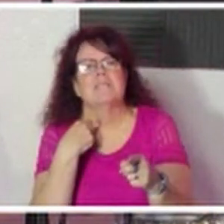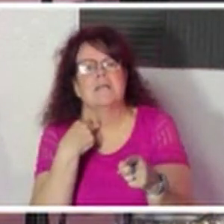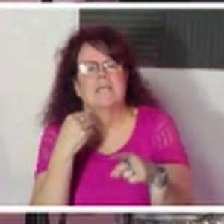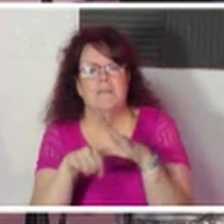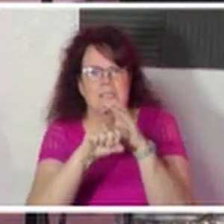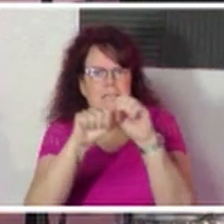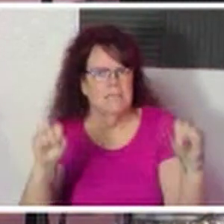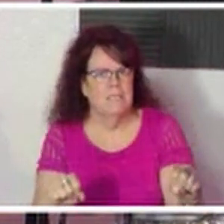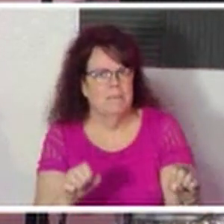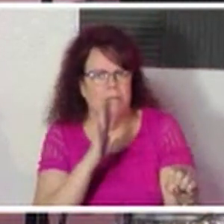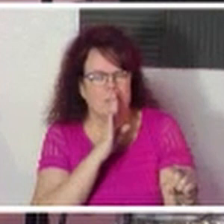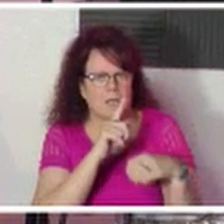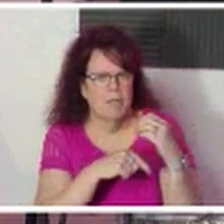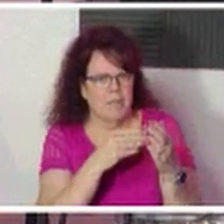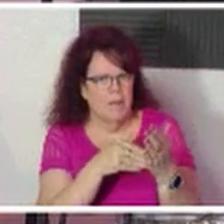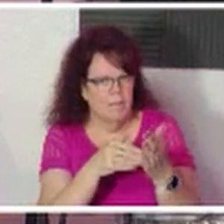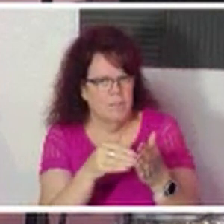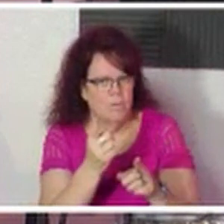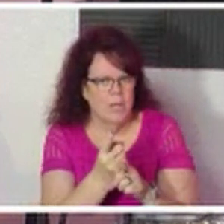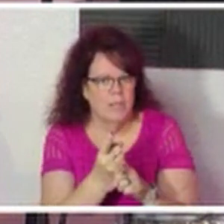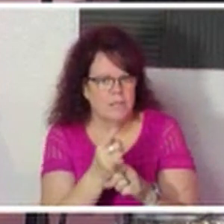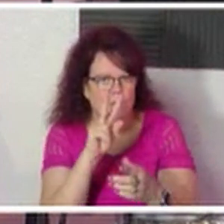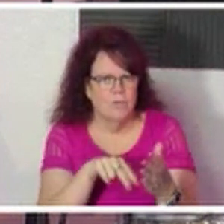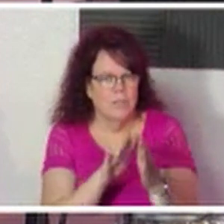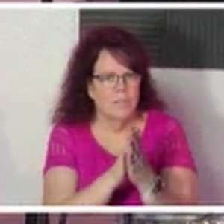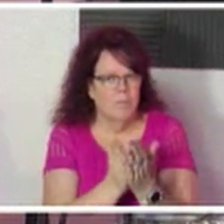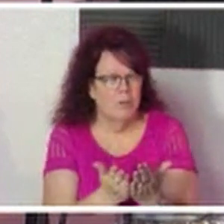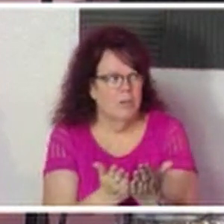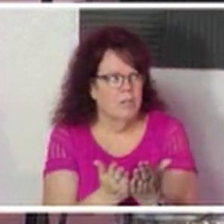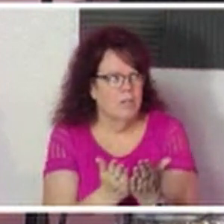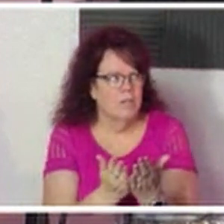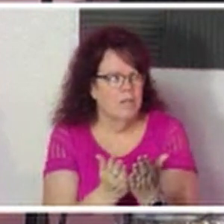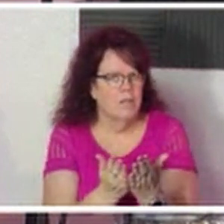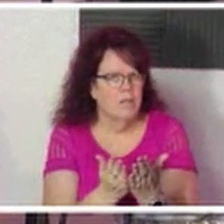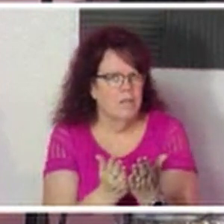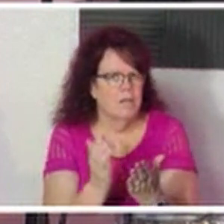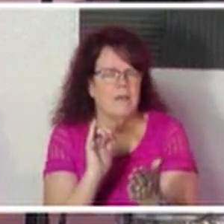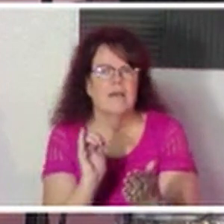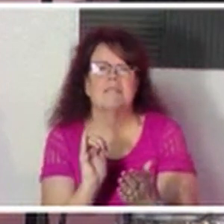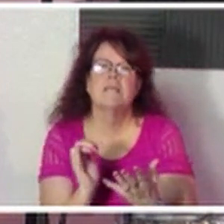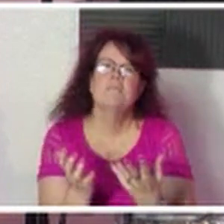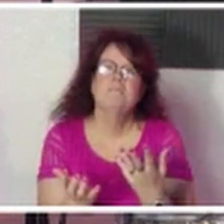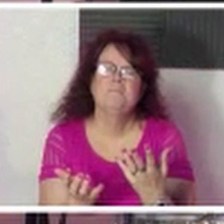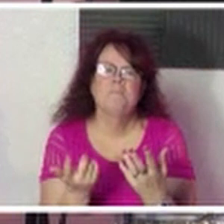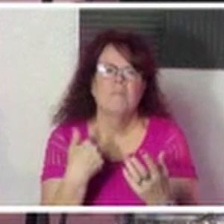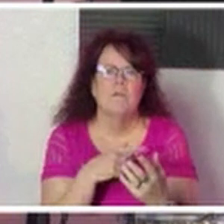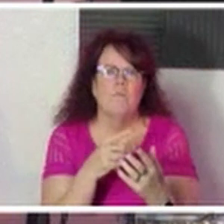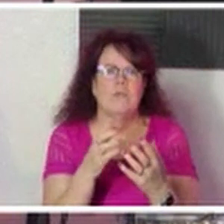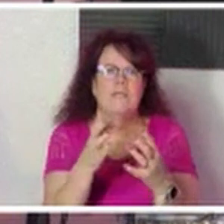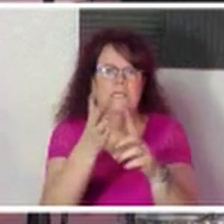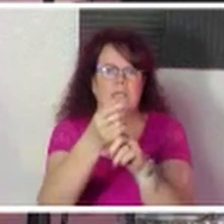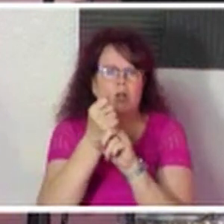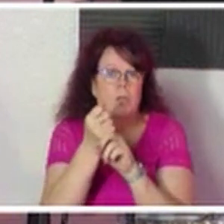we've talked about the system a lot, right? And so when I was reading that book, I was like, I know there are people. I mean, we incarcerate